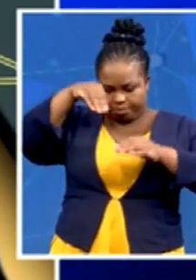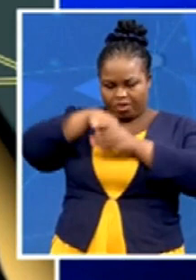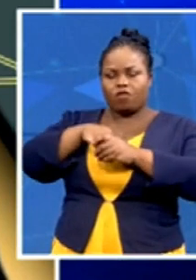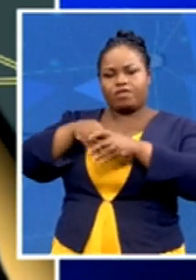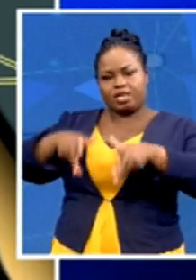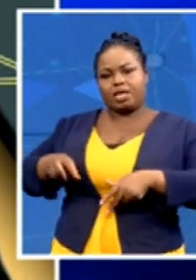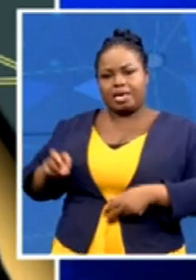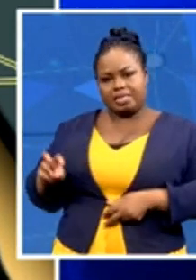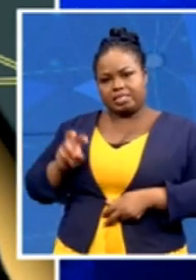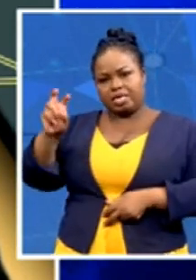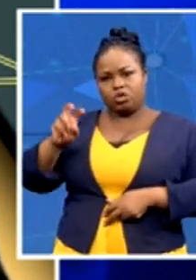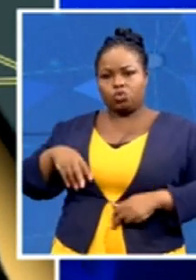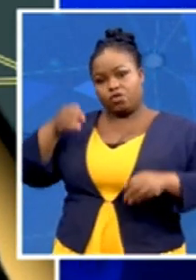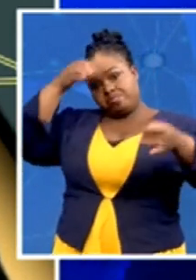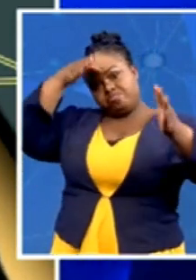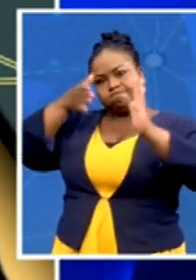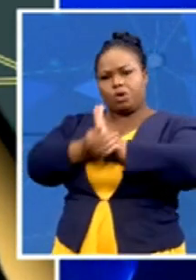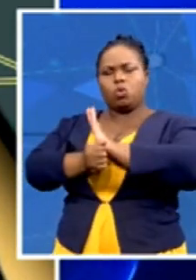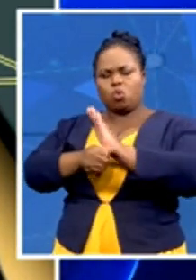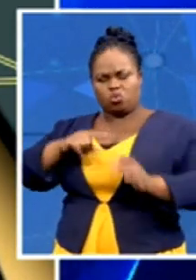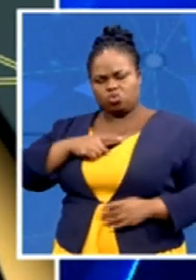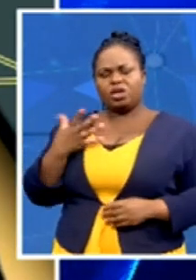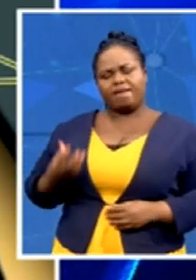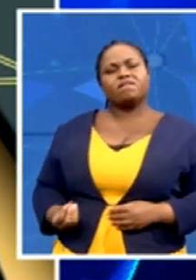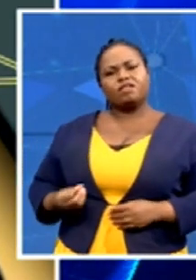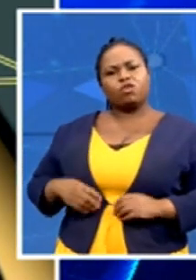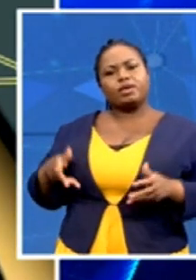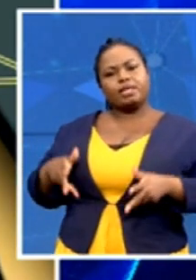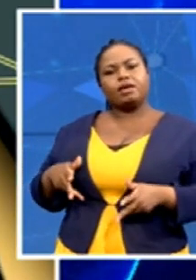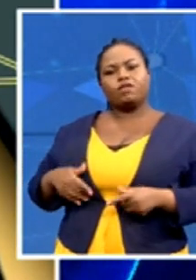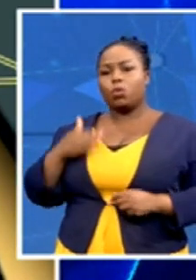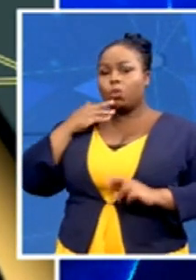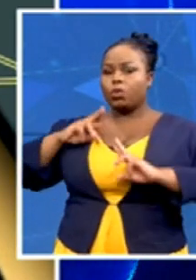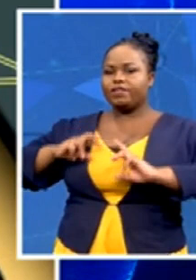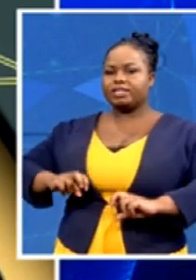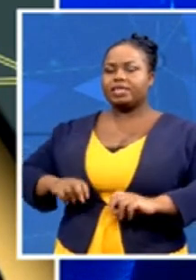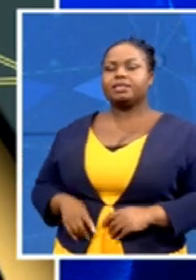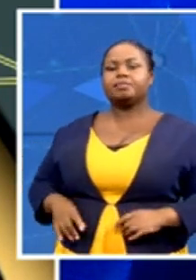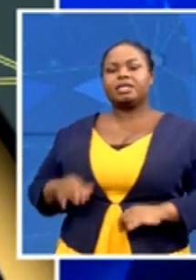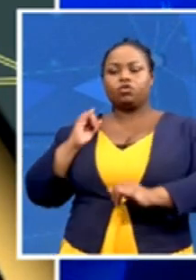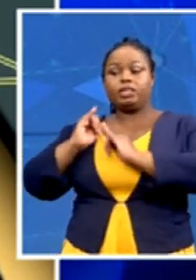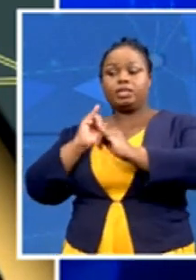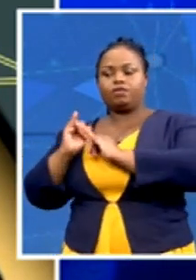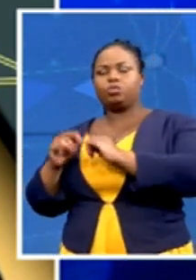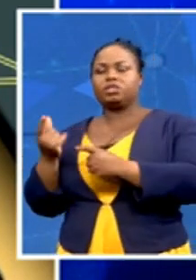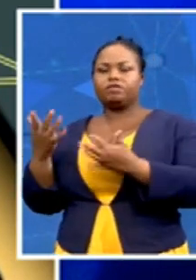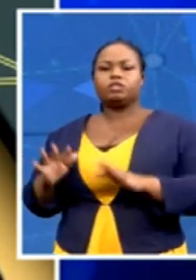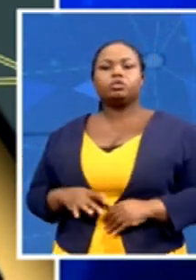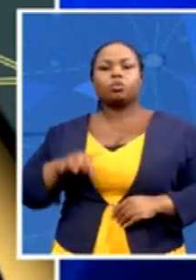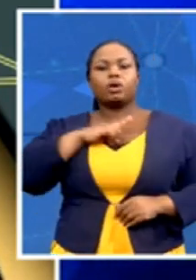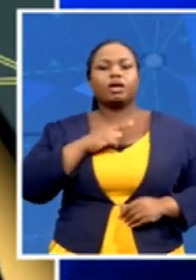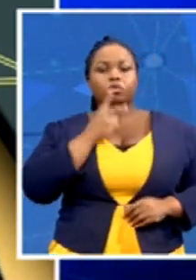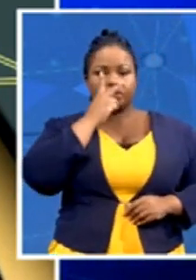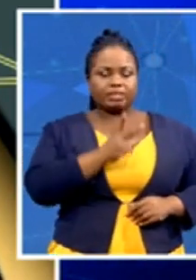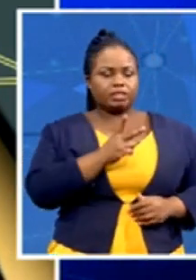are required. And in terms of methodology, you would see in the summary of the report where we talk about the allegation having come our